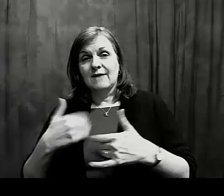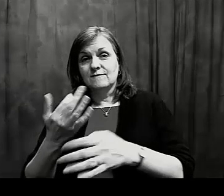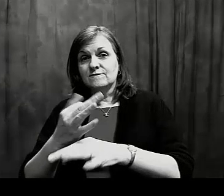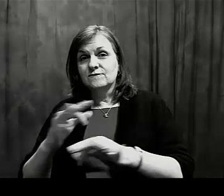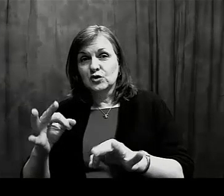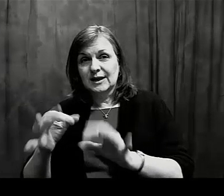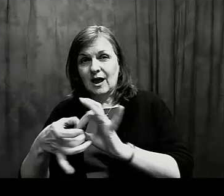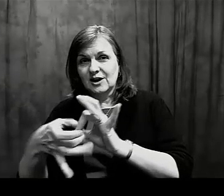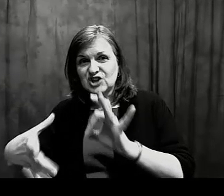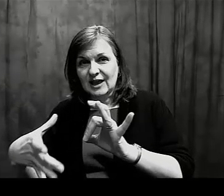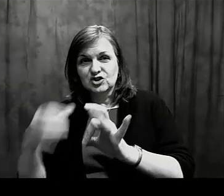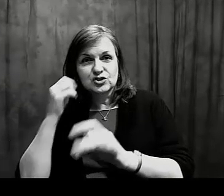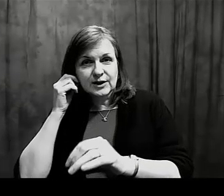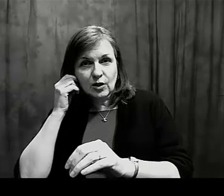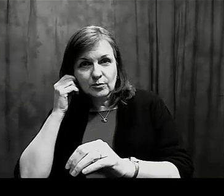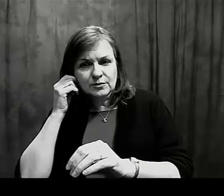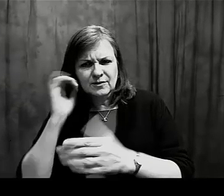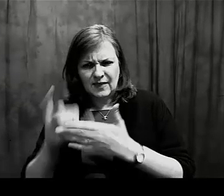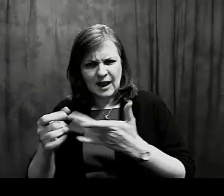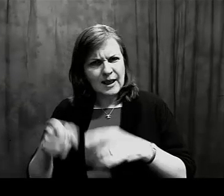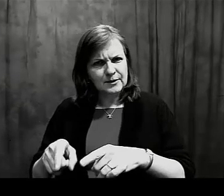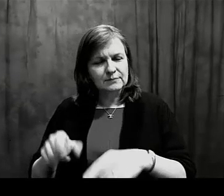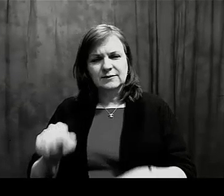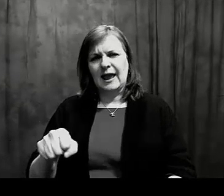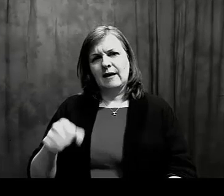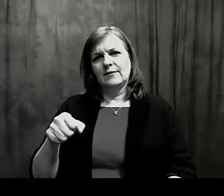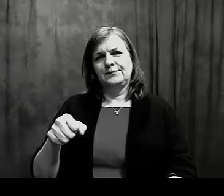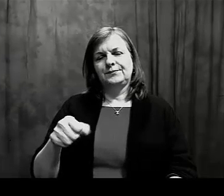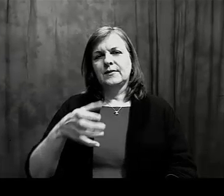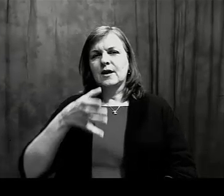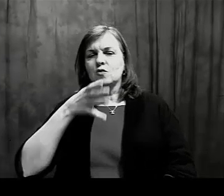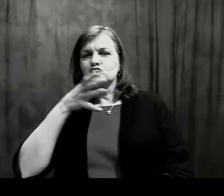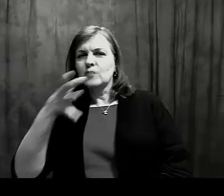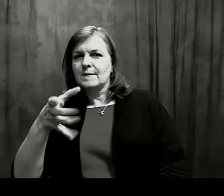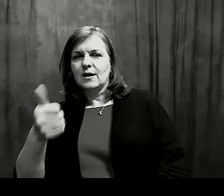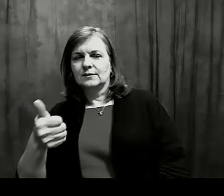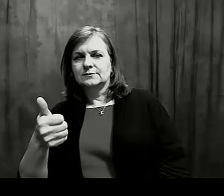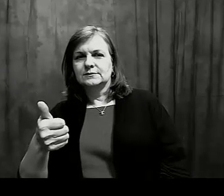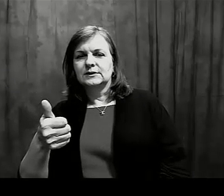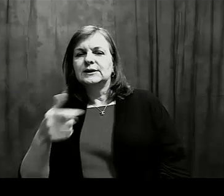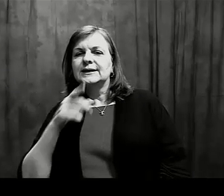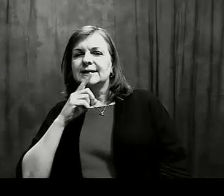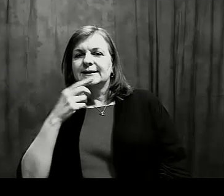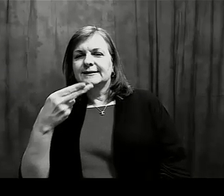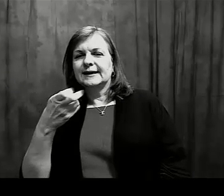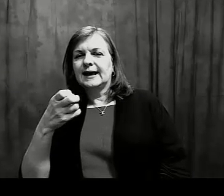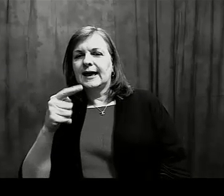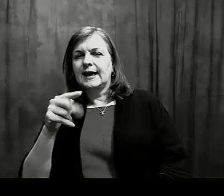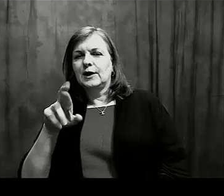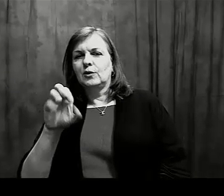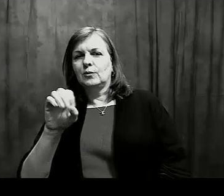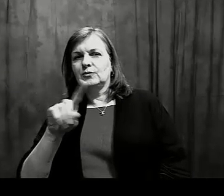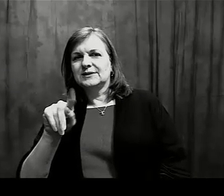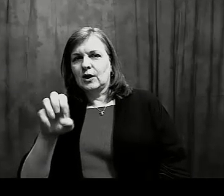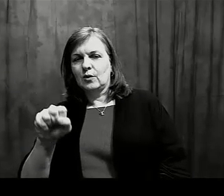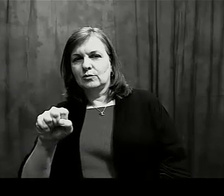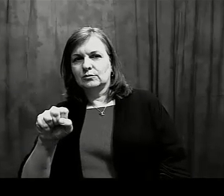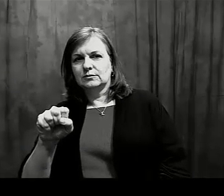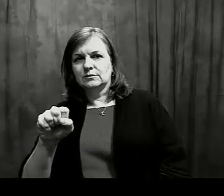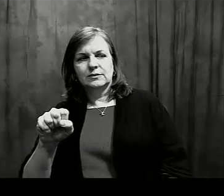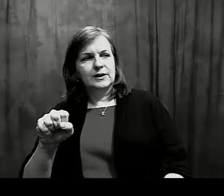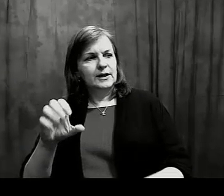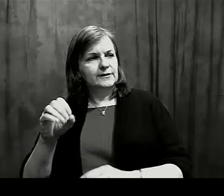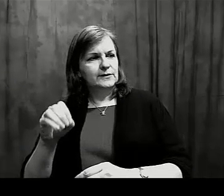with free earlobes. Has that happened? Sure, you can see that here. grandma here is a